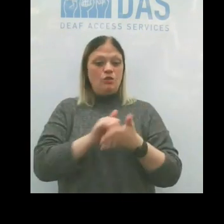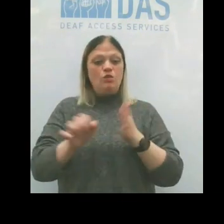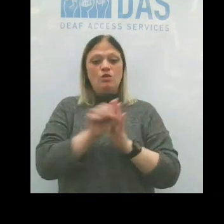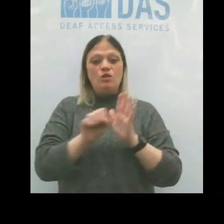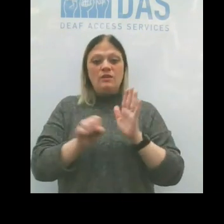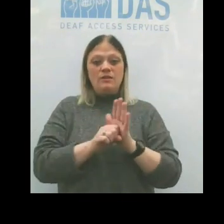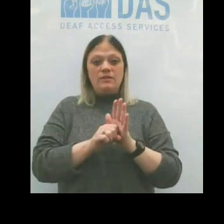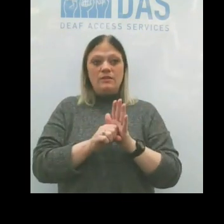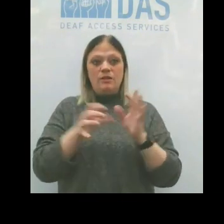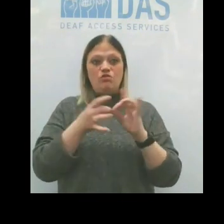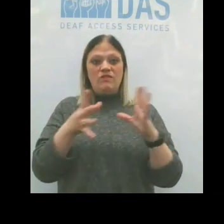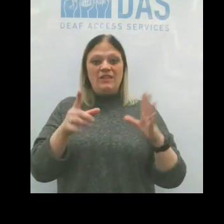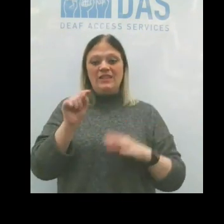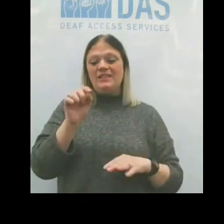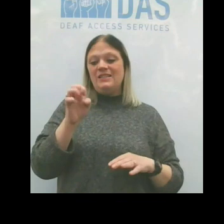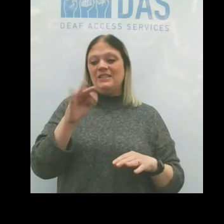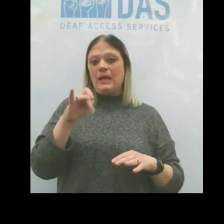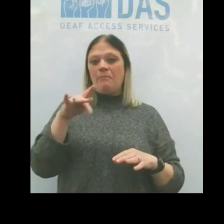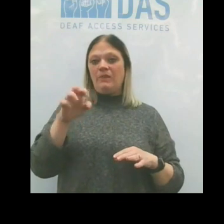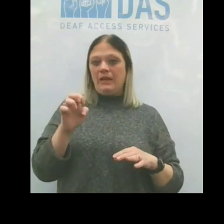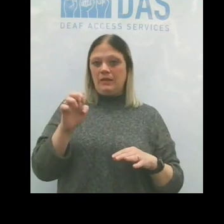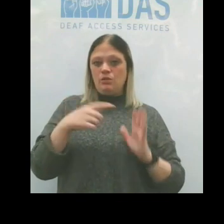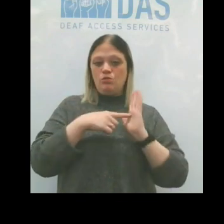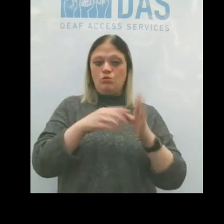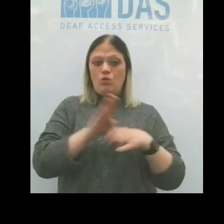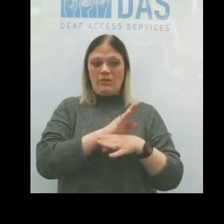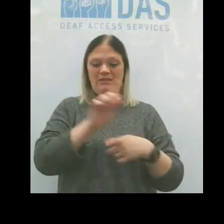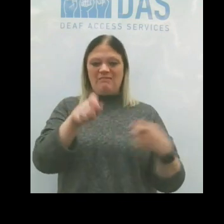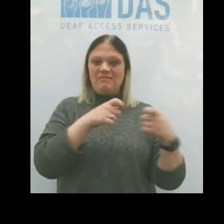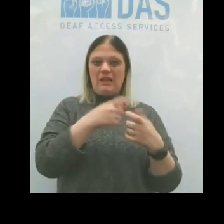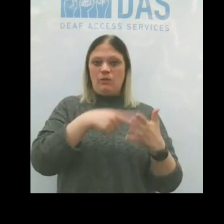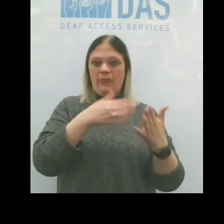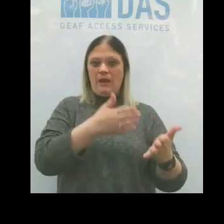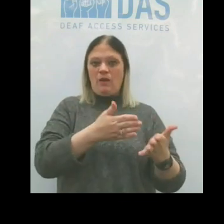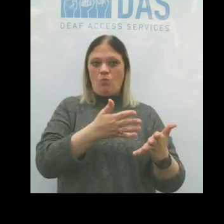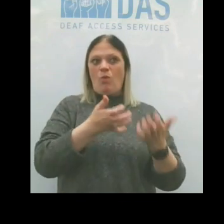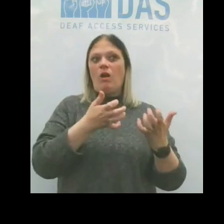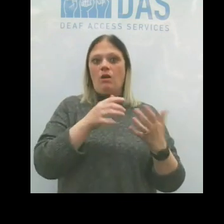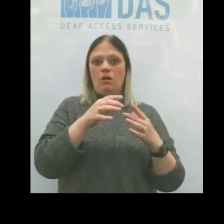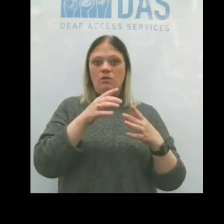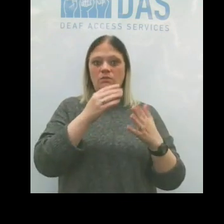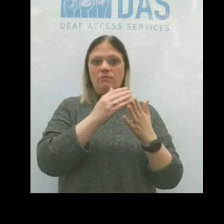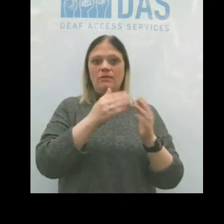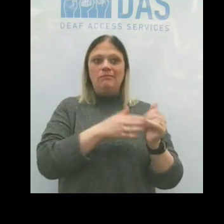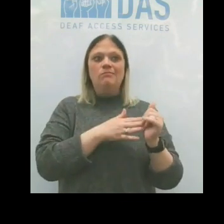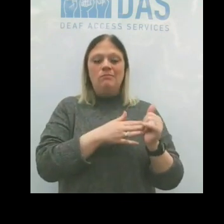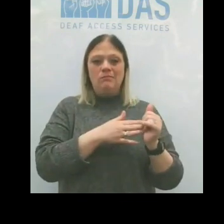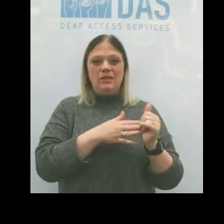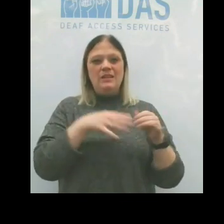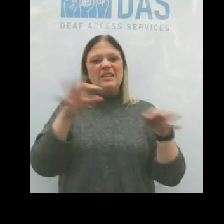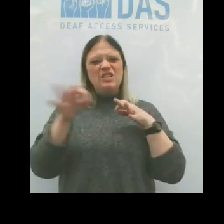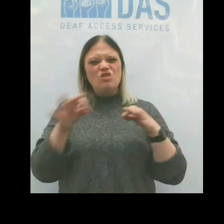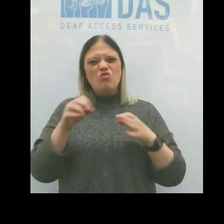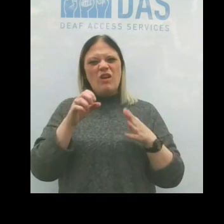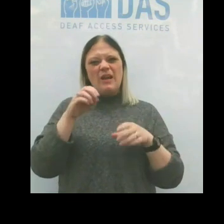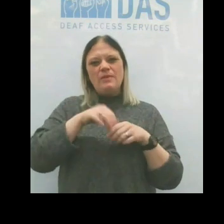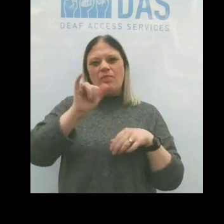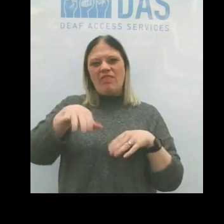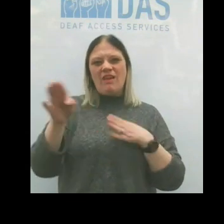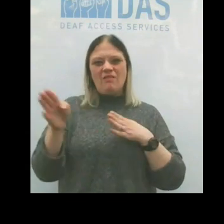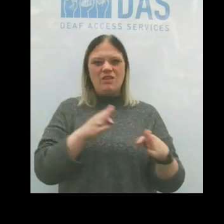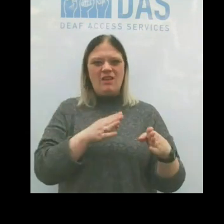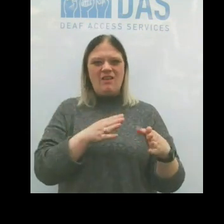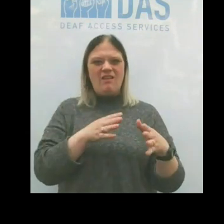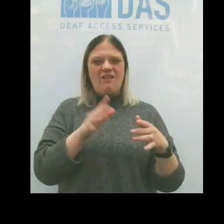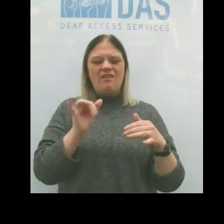week a template for businesses to show exactly what they want. It's sort of described in the New York Forward plan. I was reading it earlier after